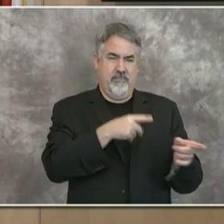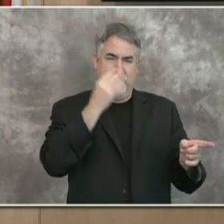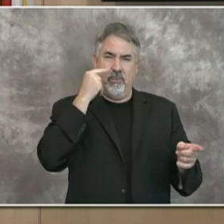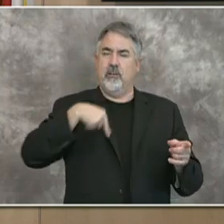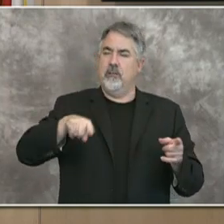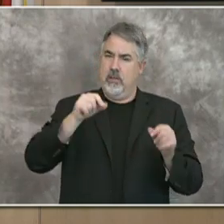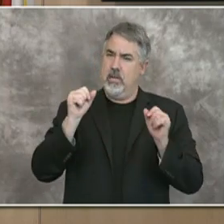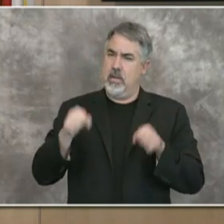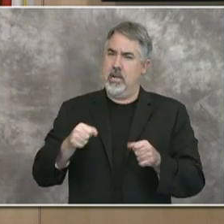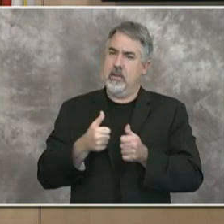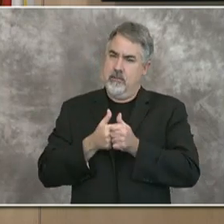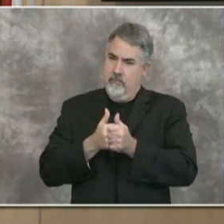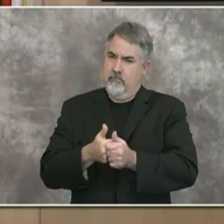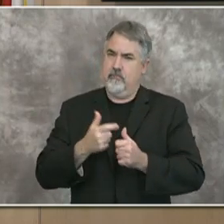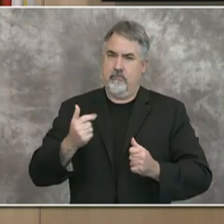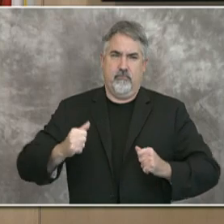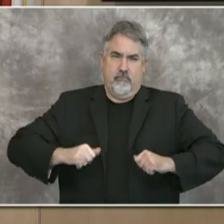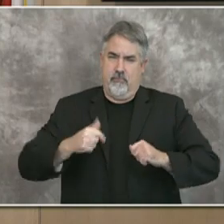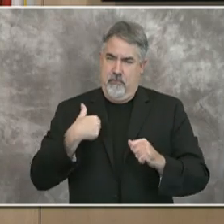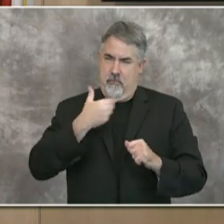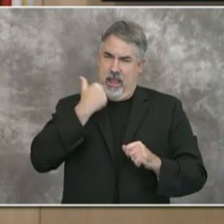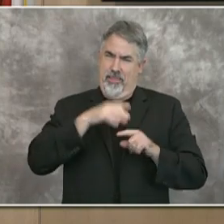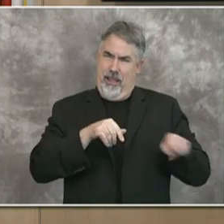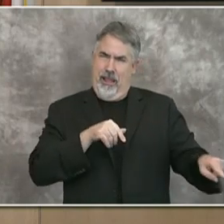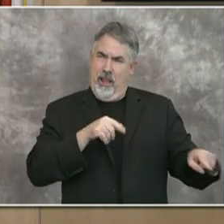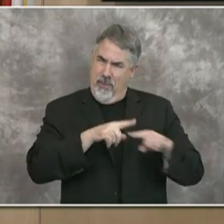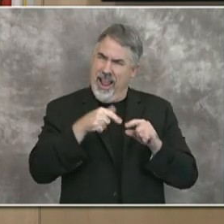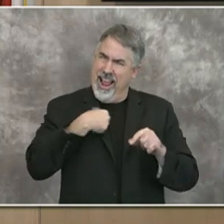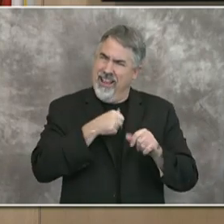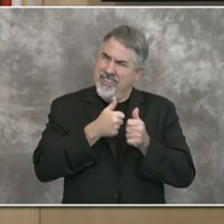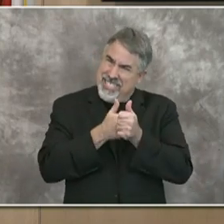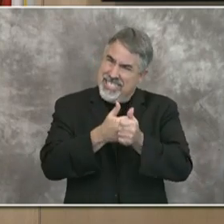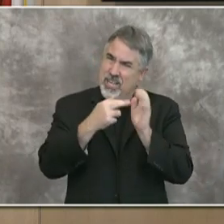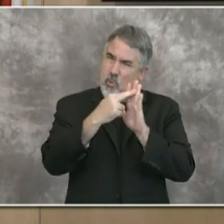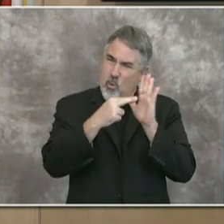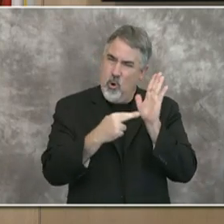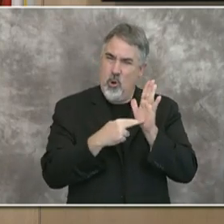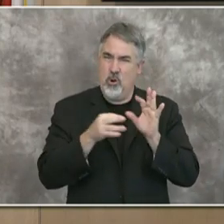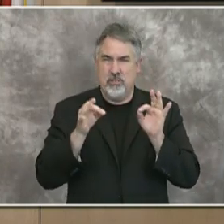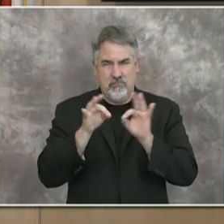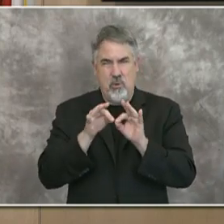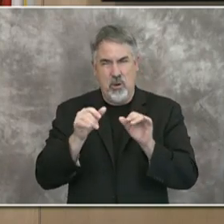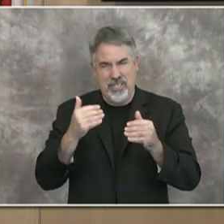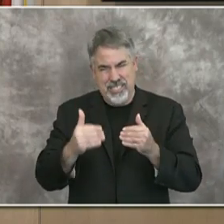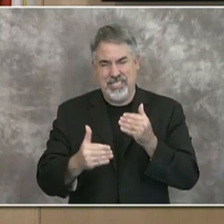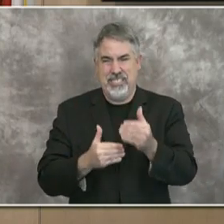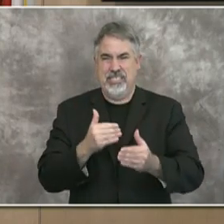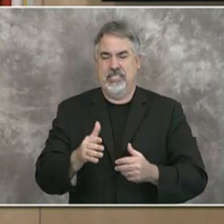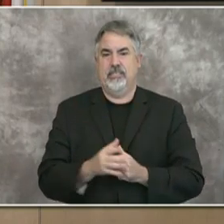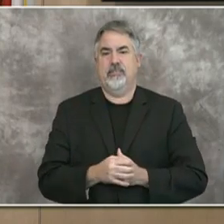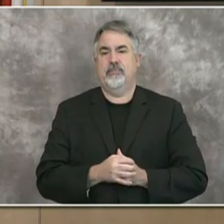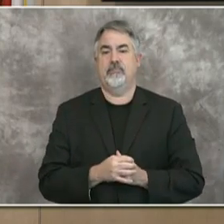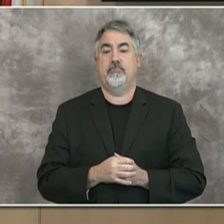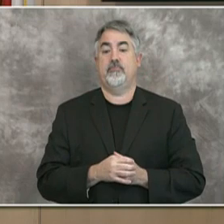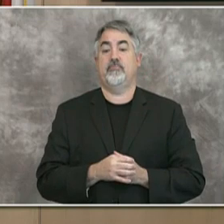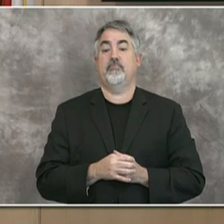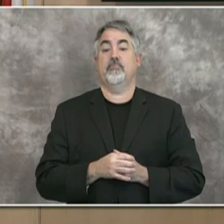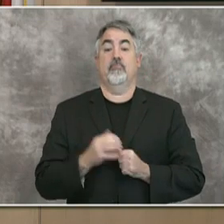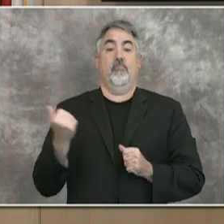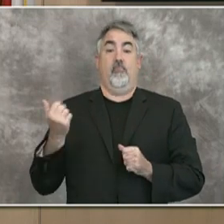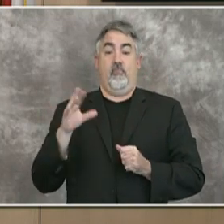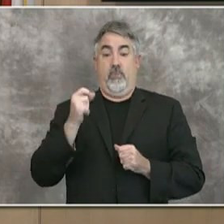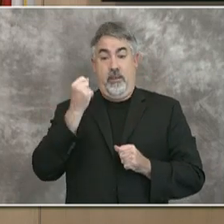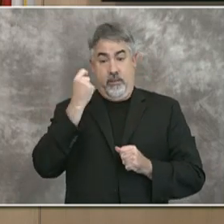of it stronger and better. I know we can do it again. We're in a fight against a different enemy, a silent, invisible